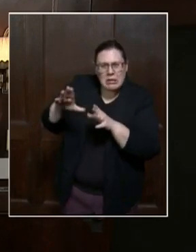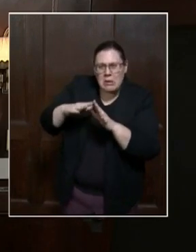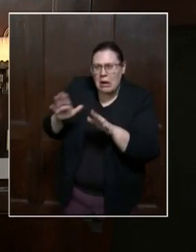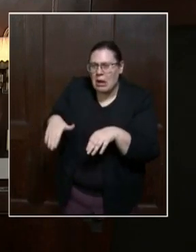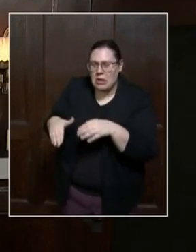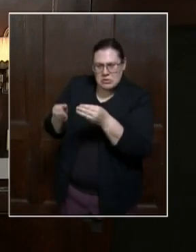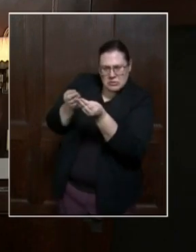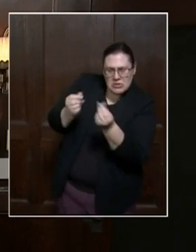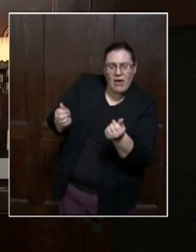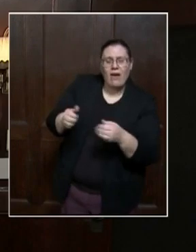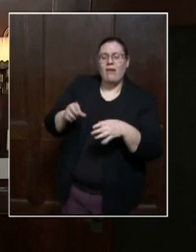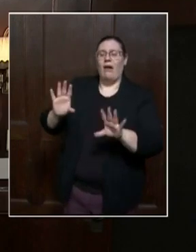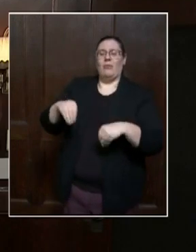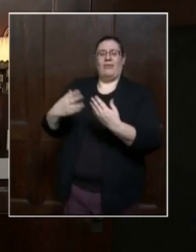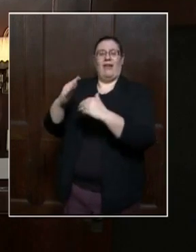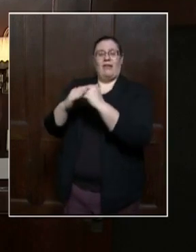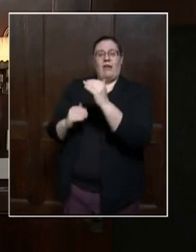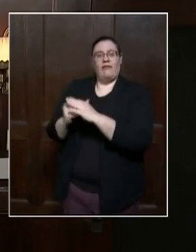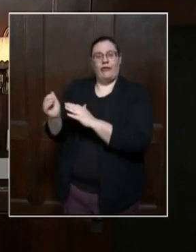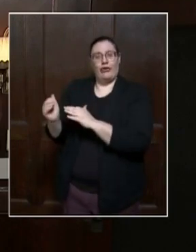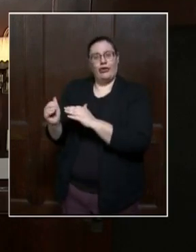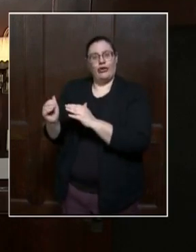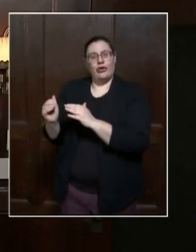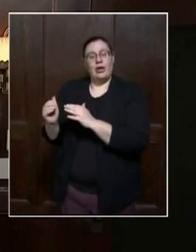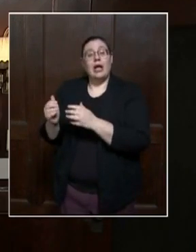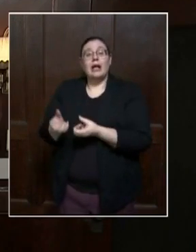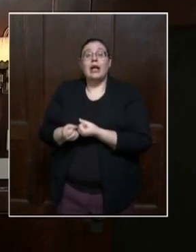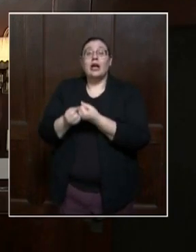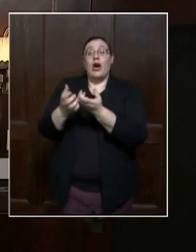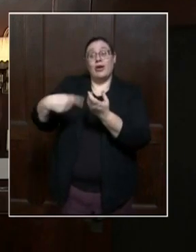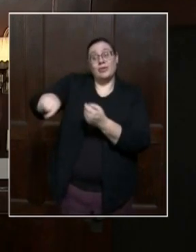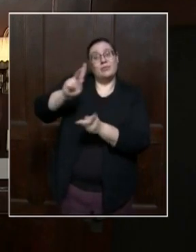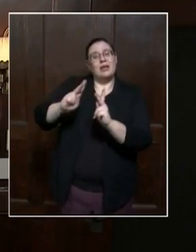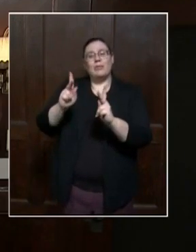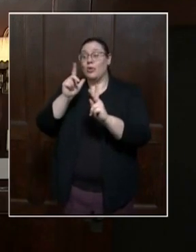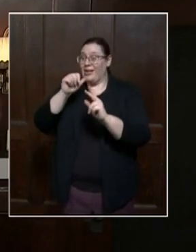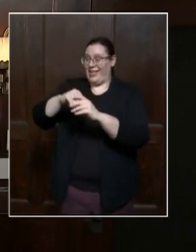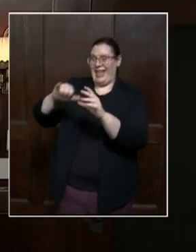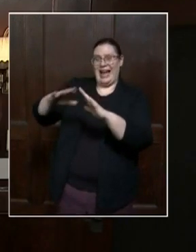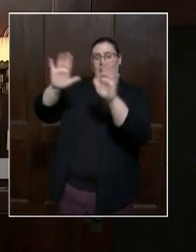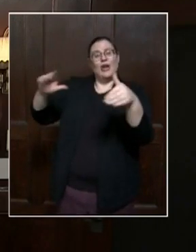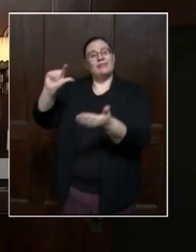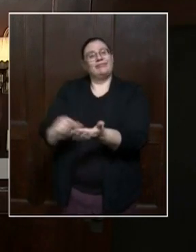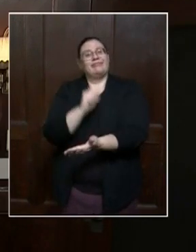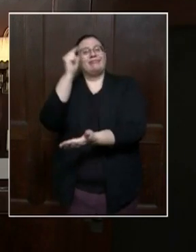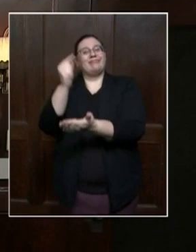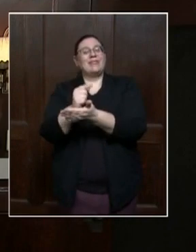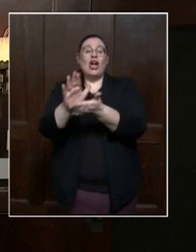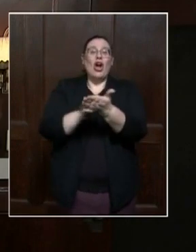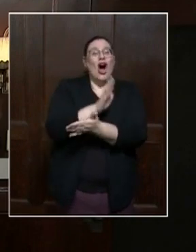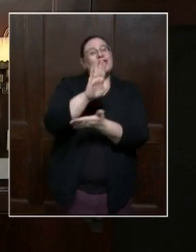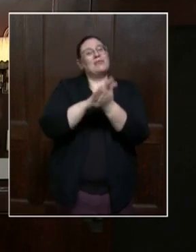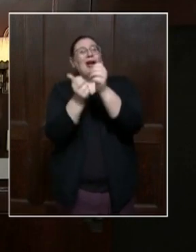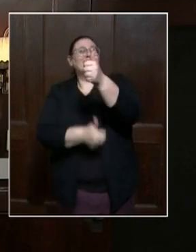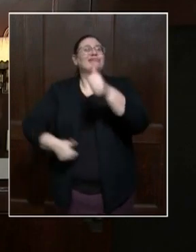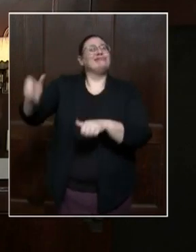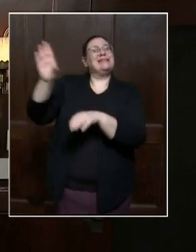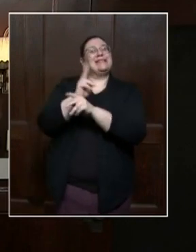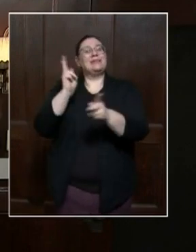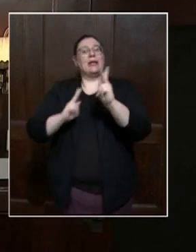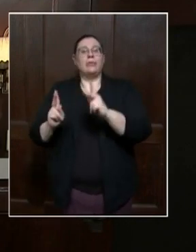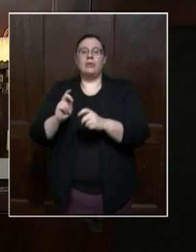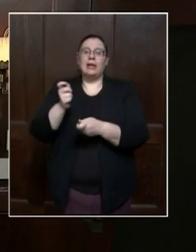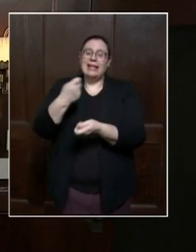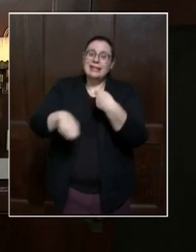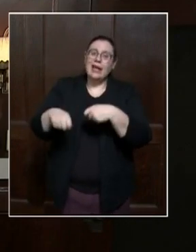something and give them solace can also produce a household full of graduates and executives instead of dropouts and